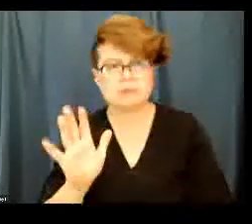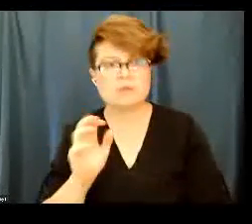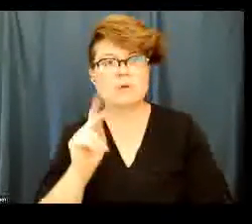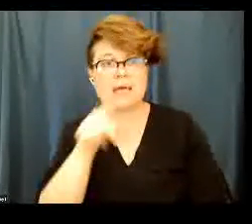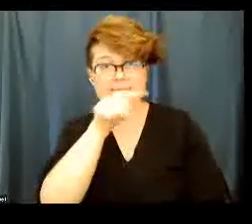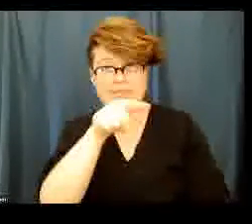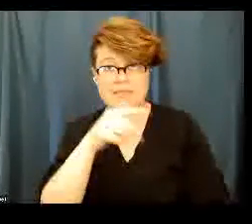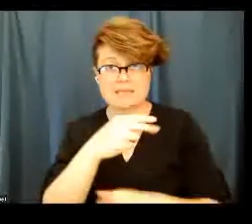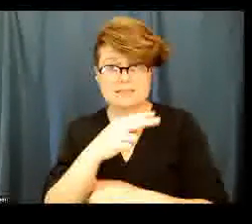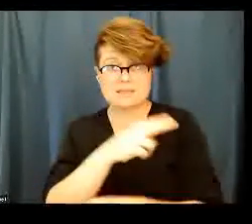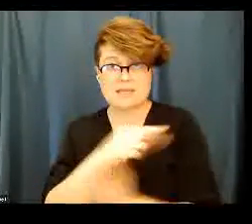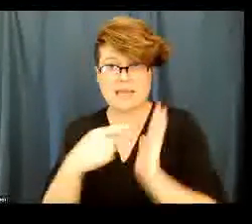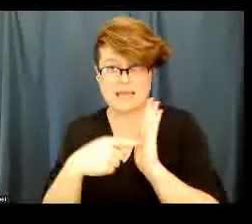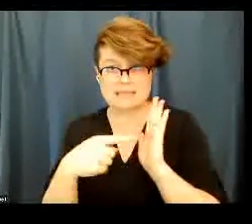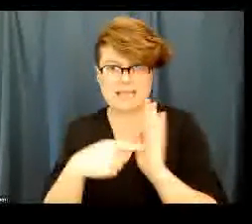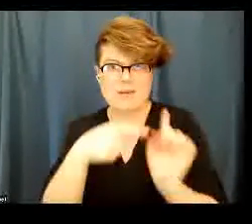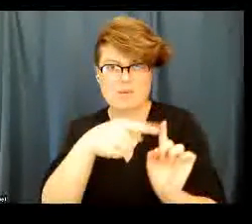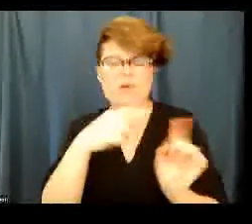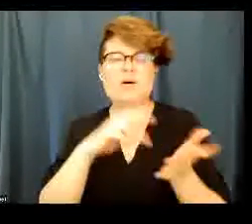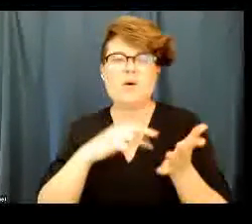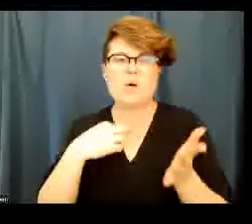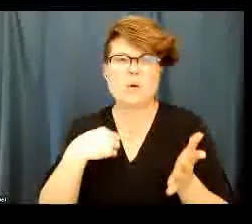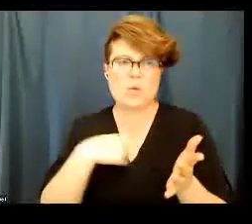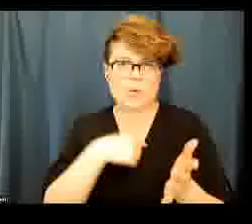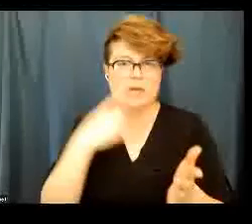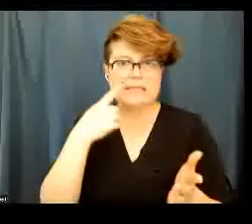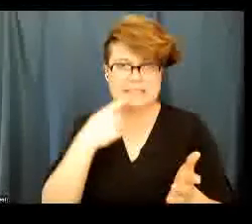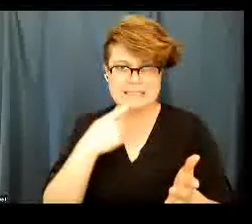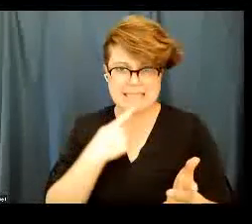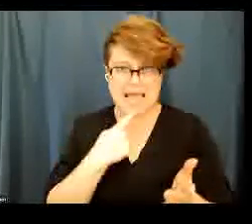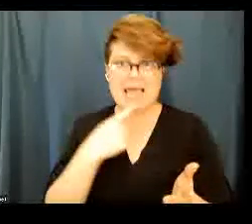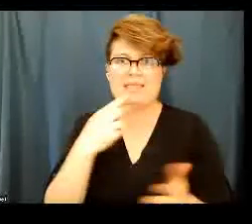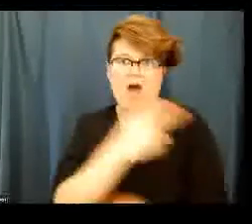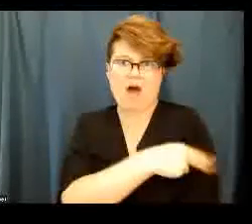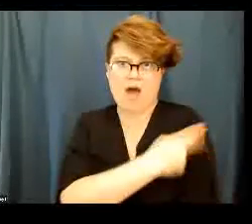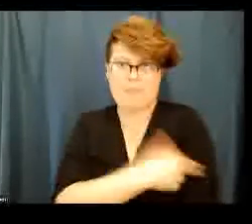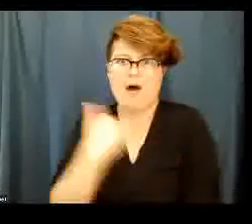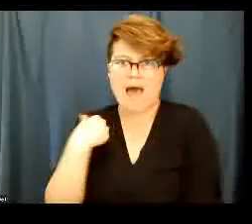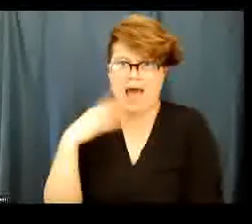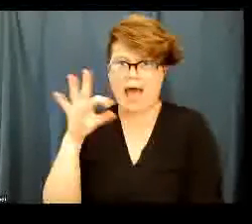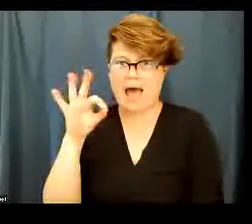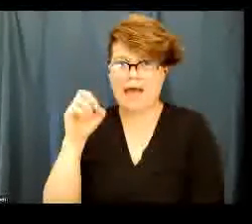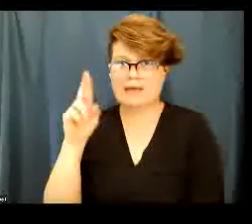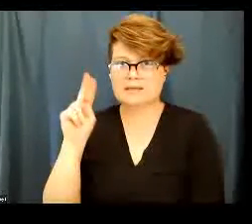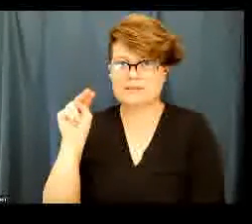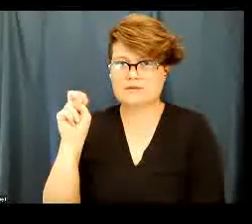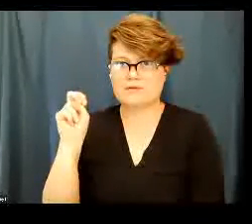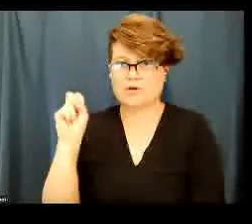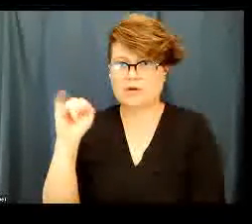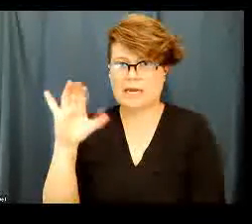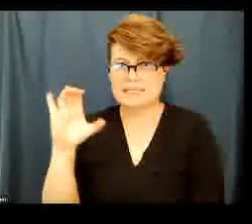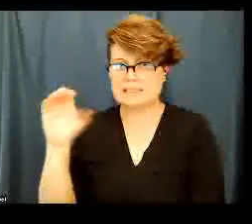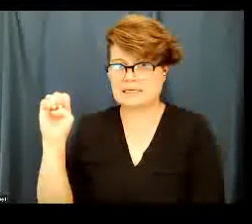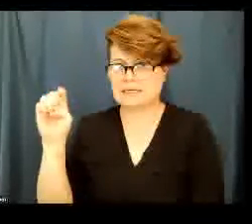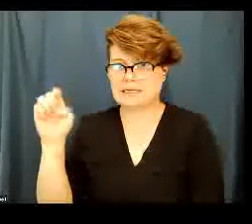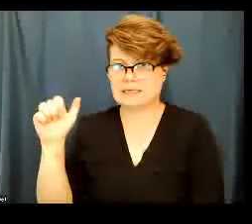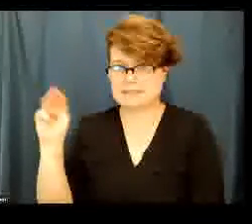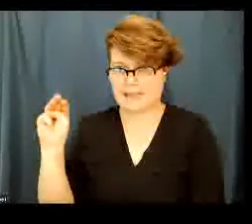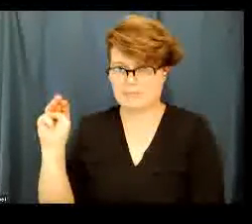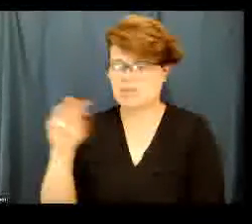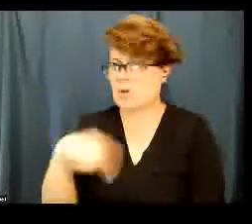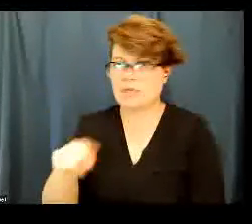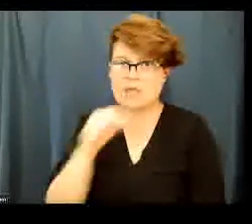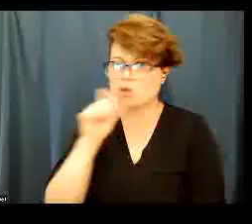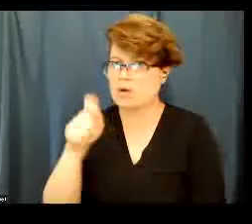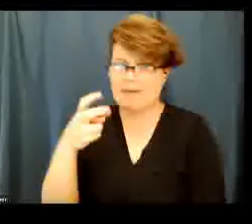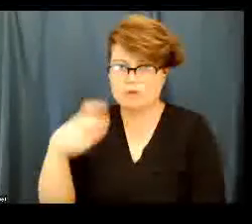hospital has a forensic exam program, right? That's why they don't need to transfer anyone, and they don't need to wait for the forensic examiner